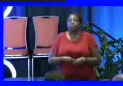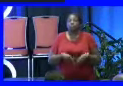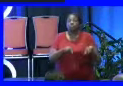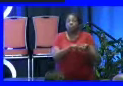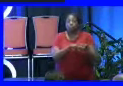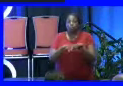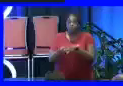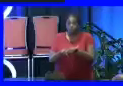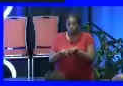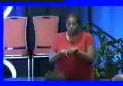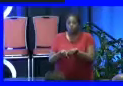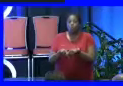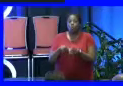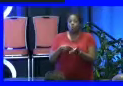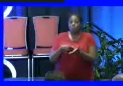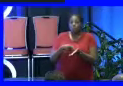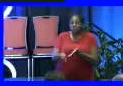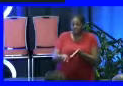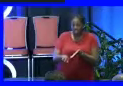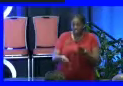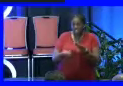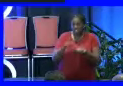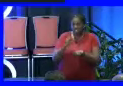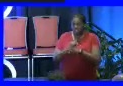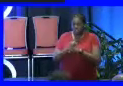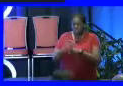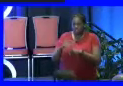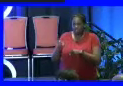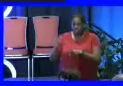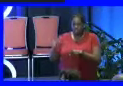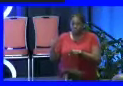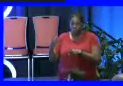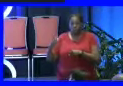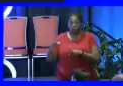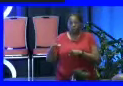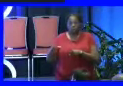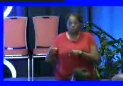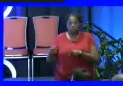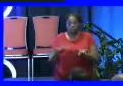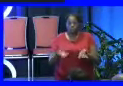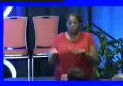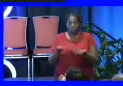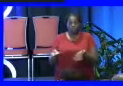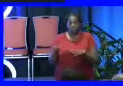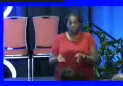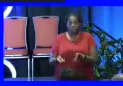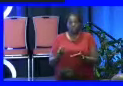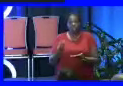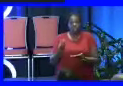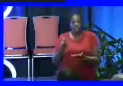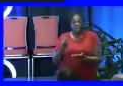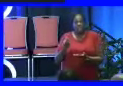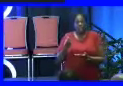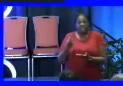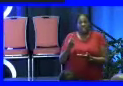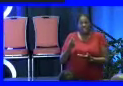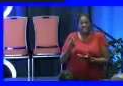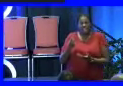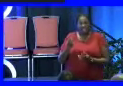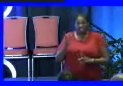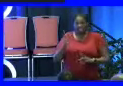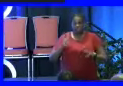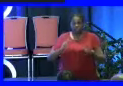to do this. It's an extra job, even if they only have to push a button. Of our 11 continuums, about half of them have arranged for